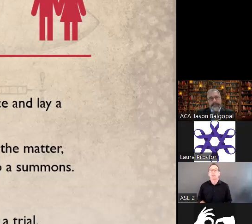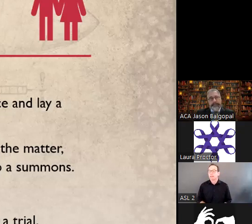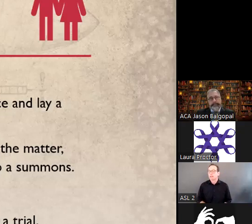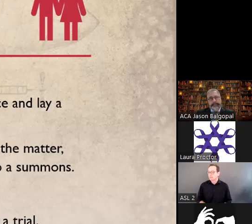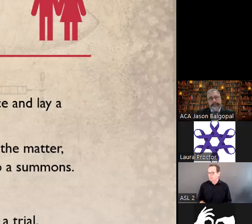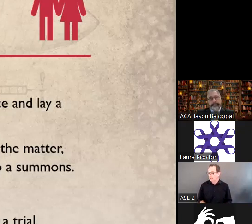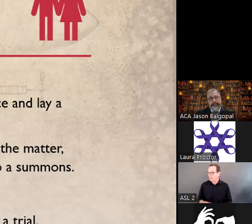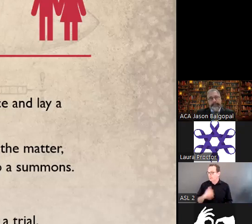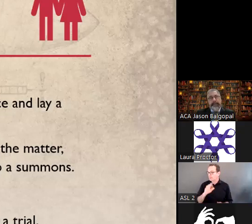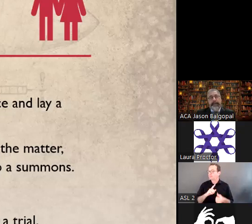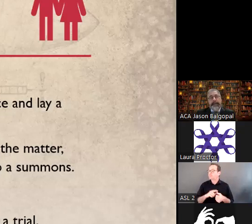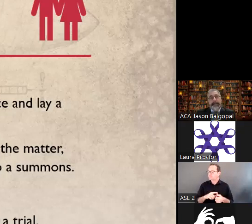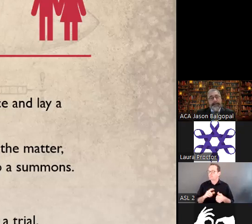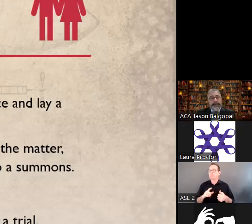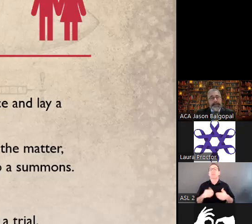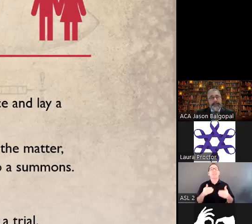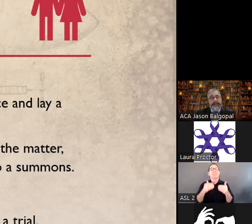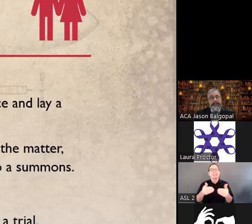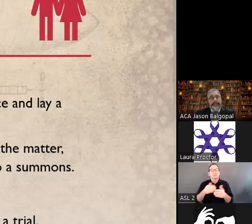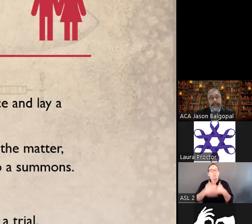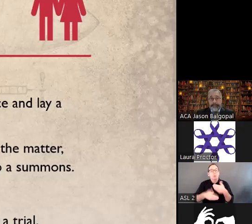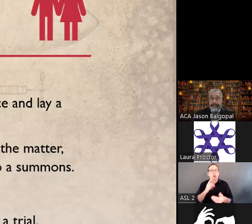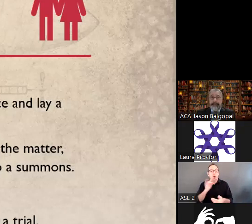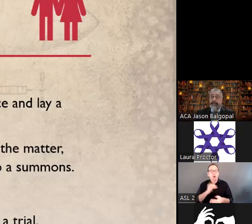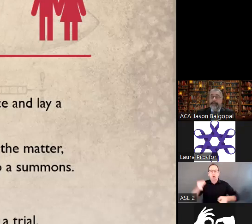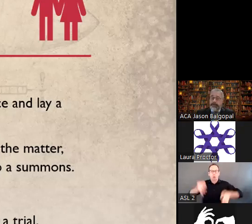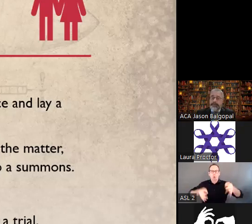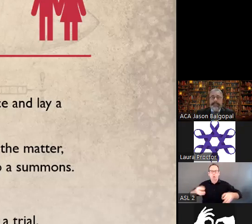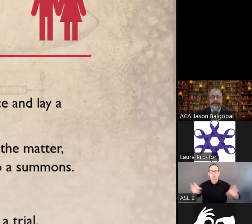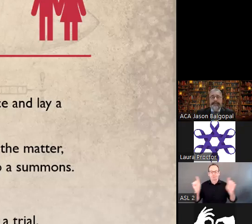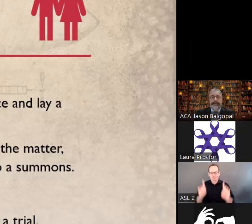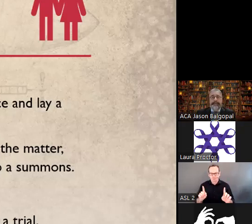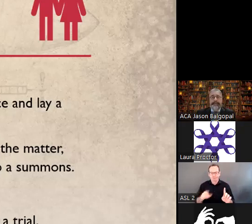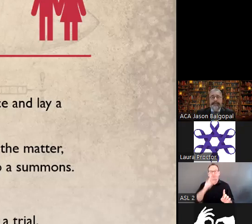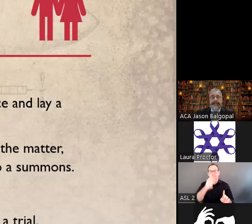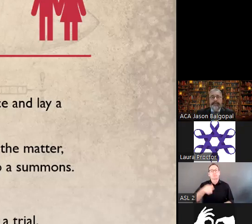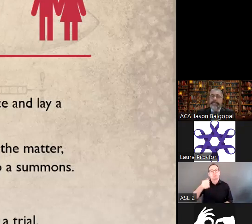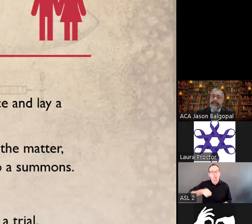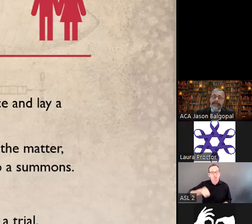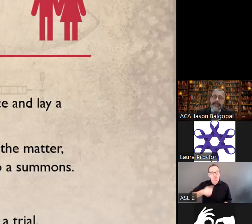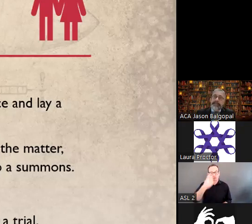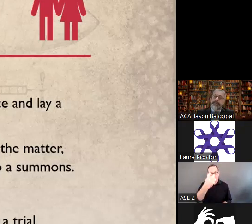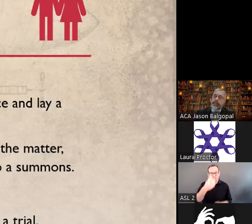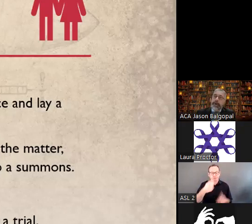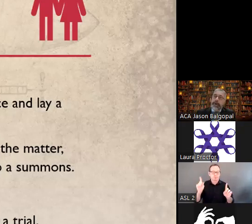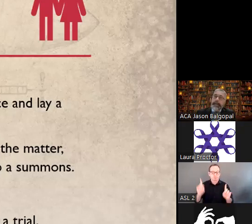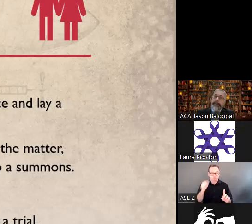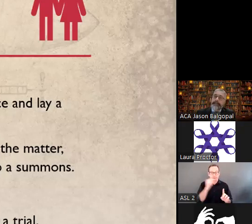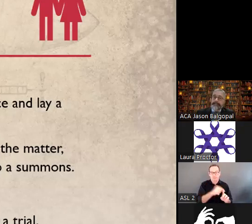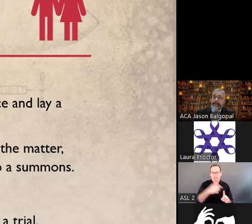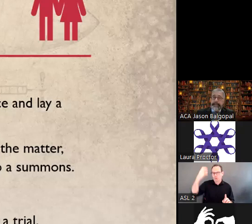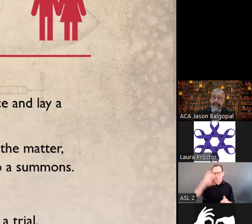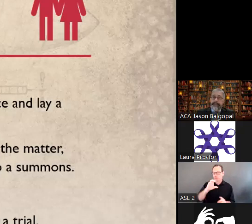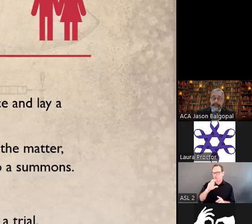well. At that time, the complainant must also attend and give evidence as to why